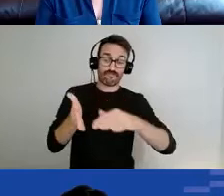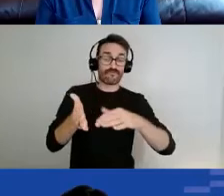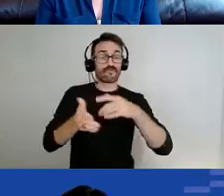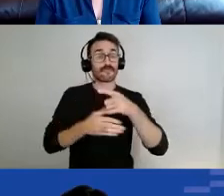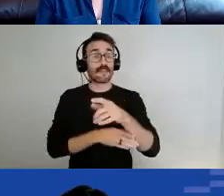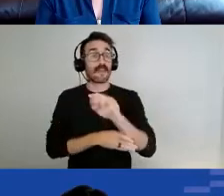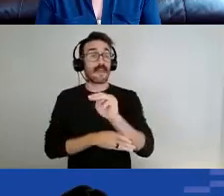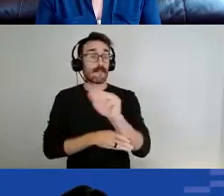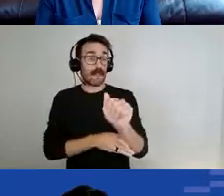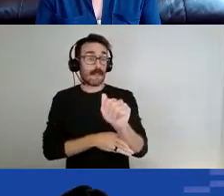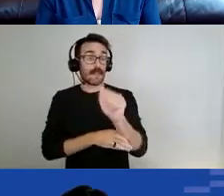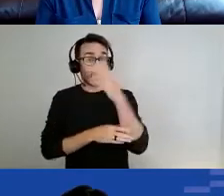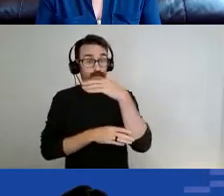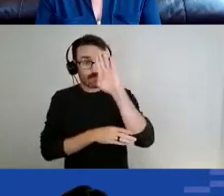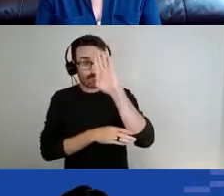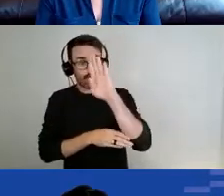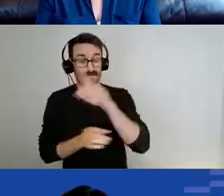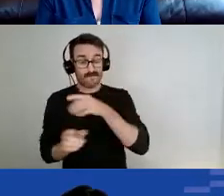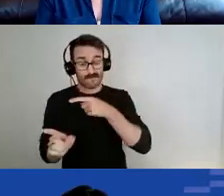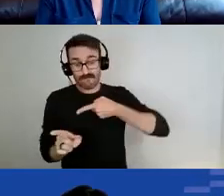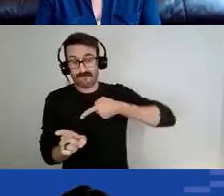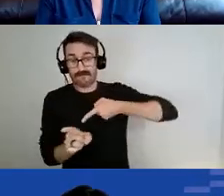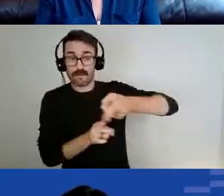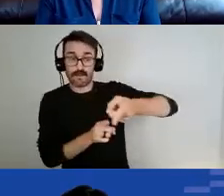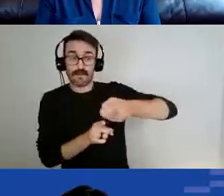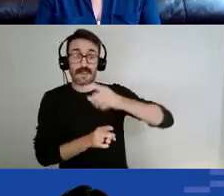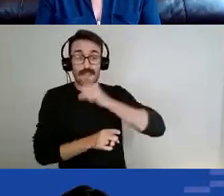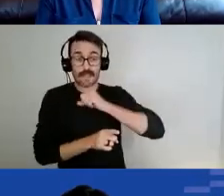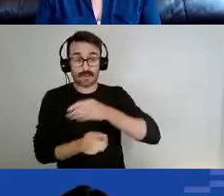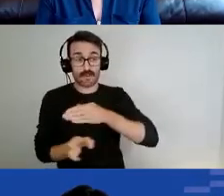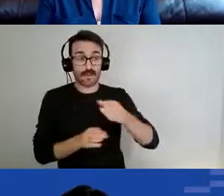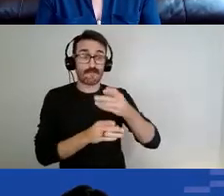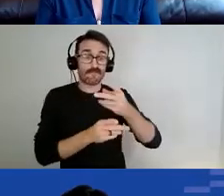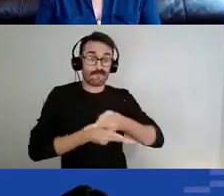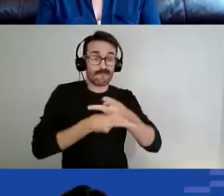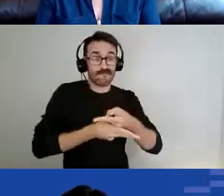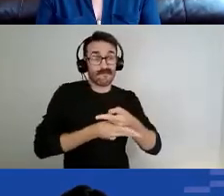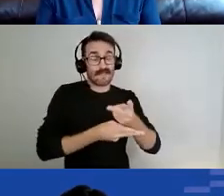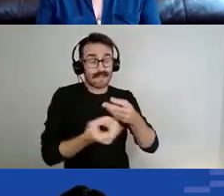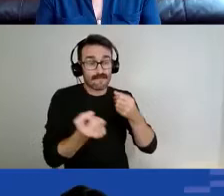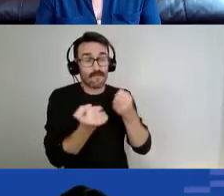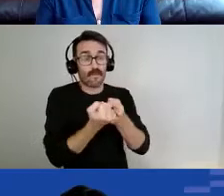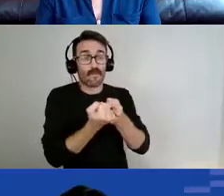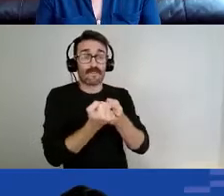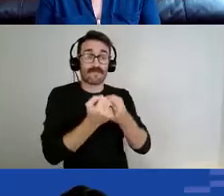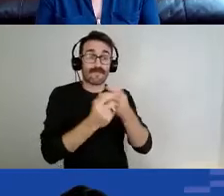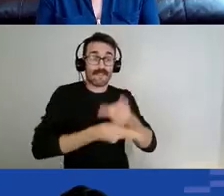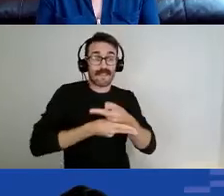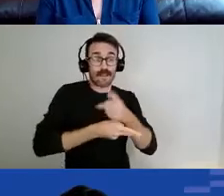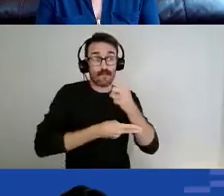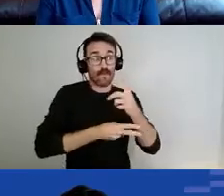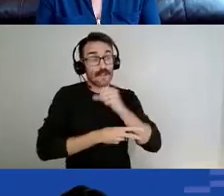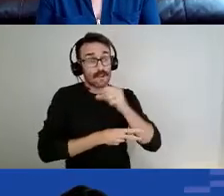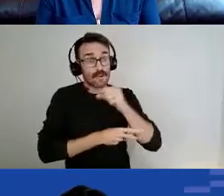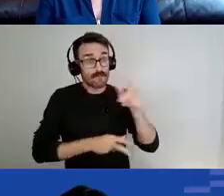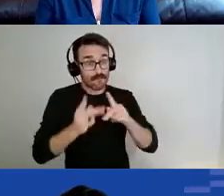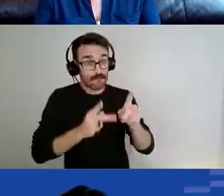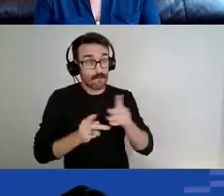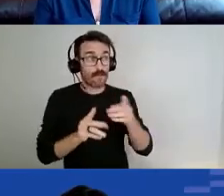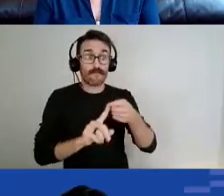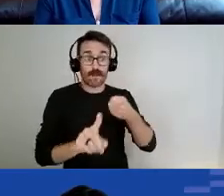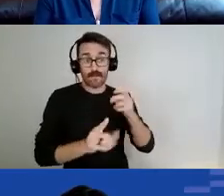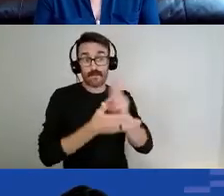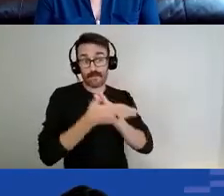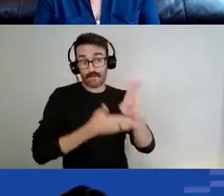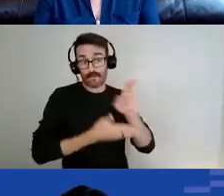Collaborative Specialization in Aging, Palliative, and Supportive Care across the lifespan from the University of Toronto, and completed